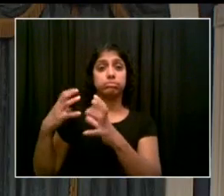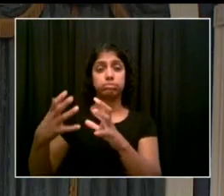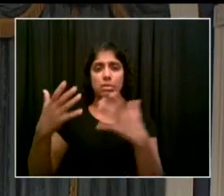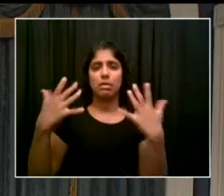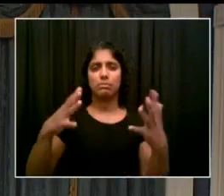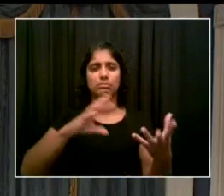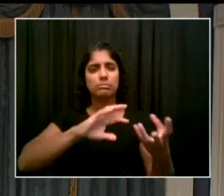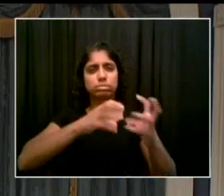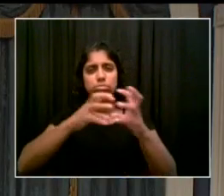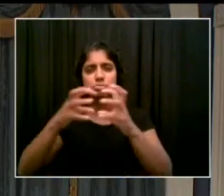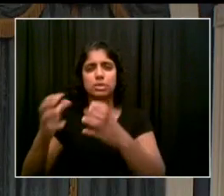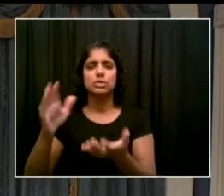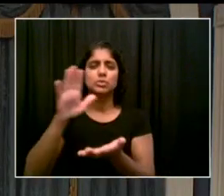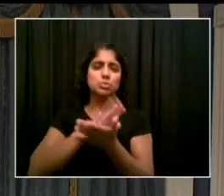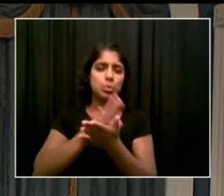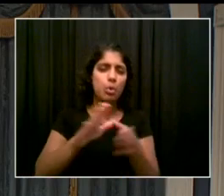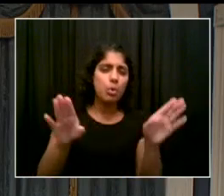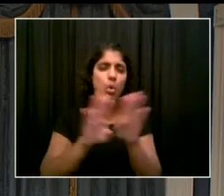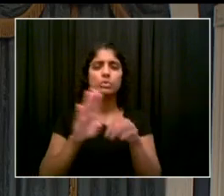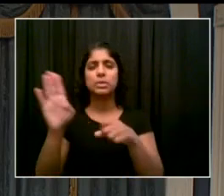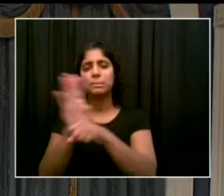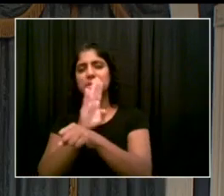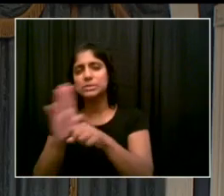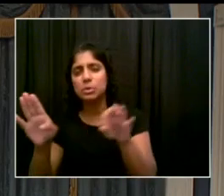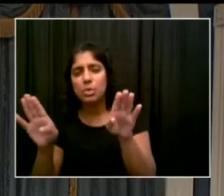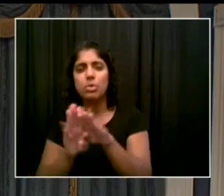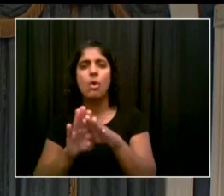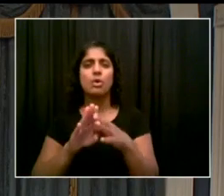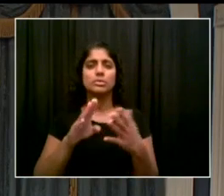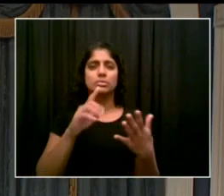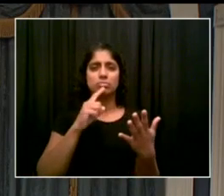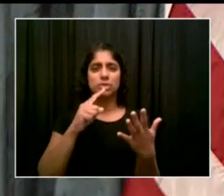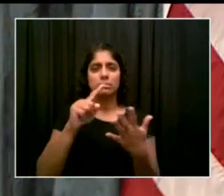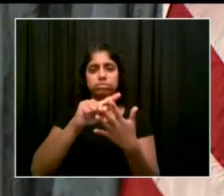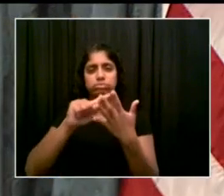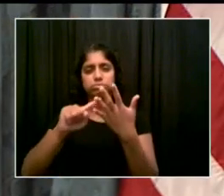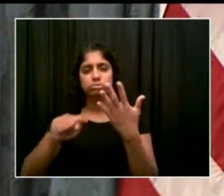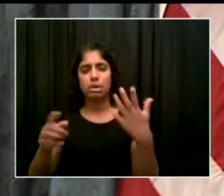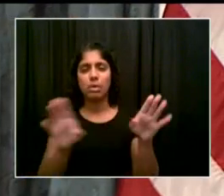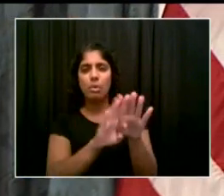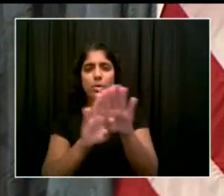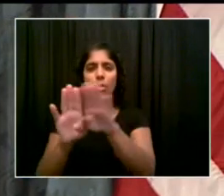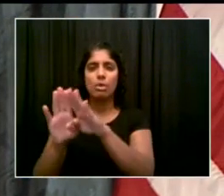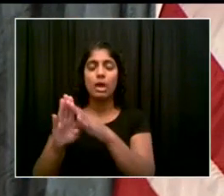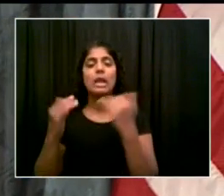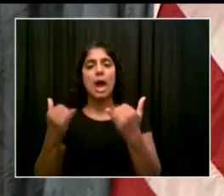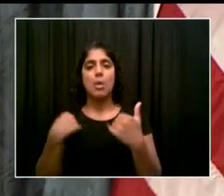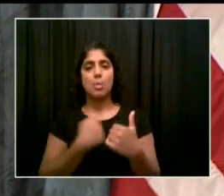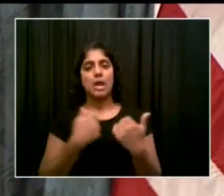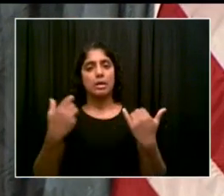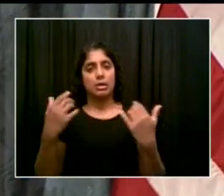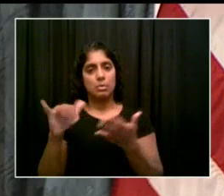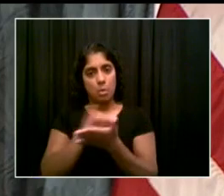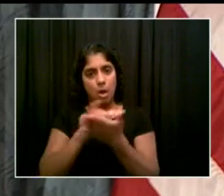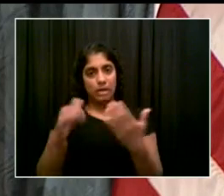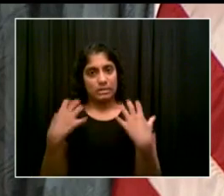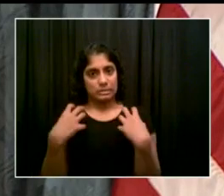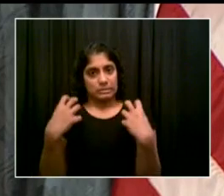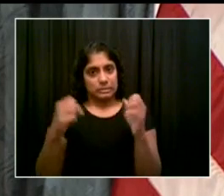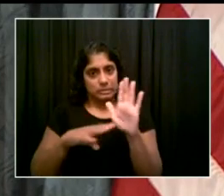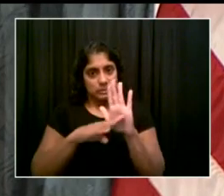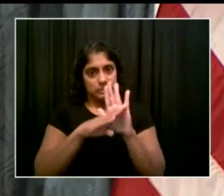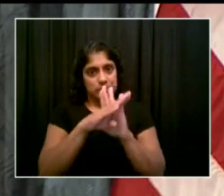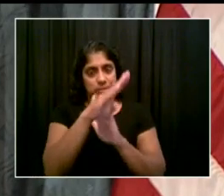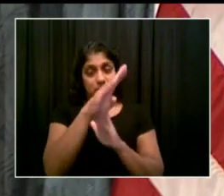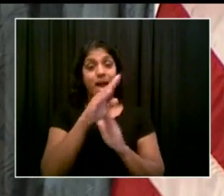Choksi. Look, the COVID safety requirement is the right thing to do. As we've talked about, it's about protecting